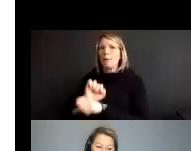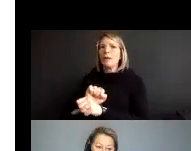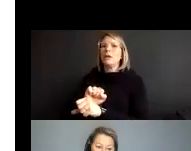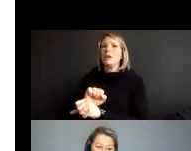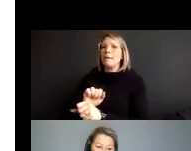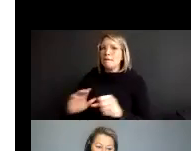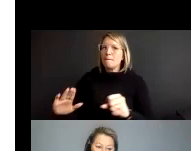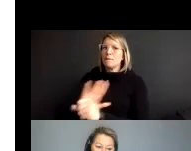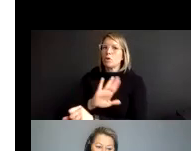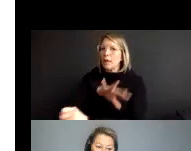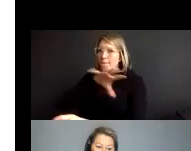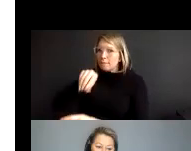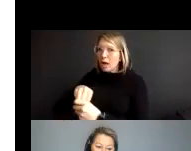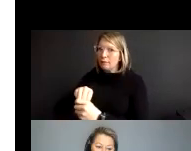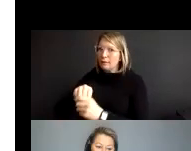process.